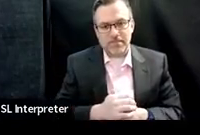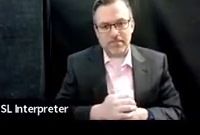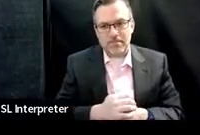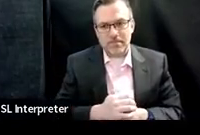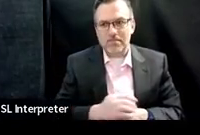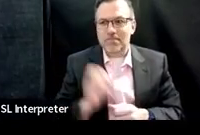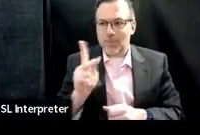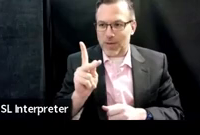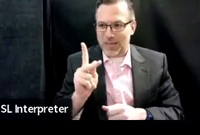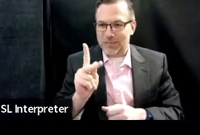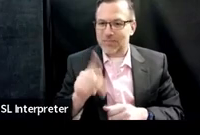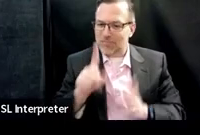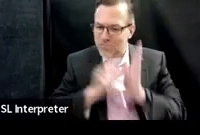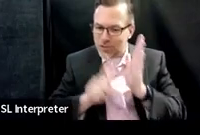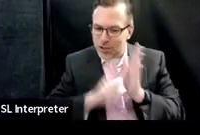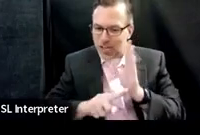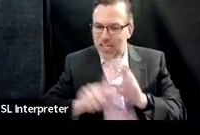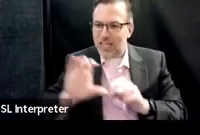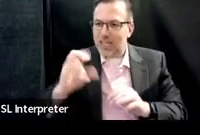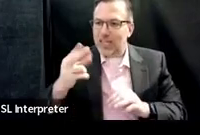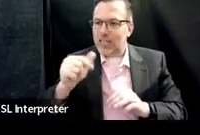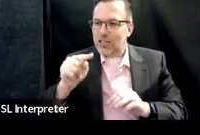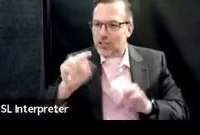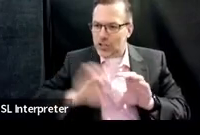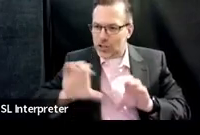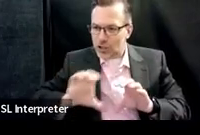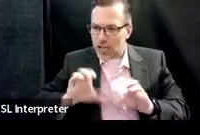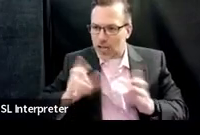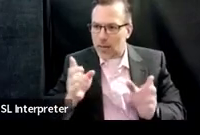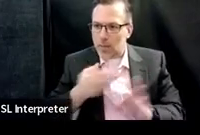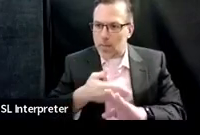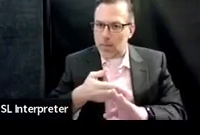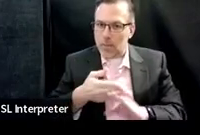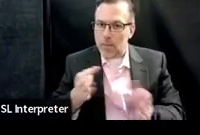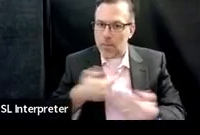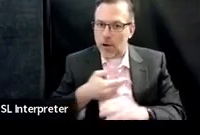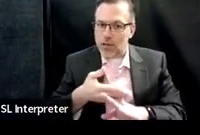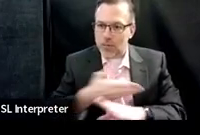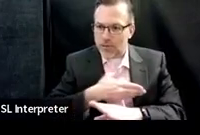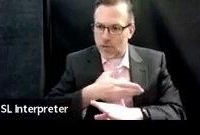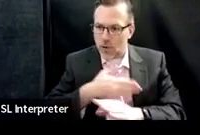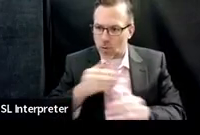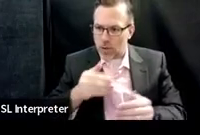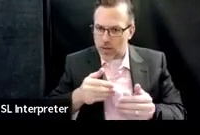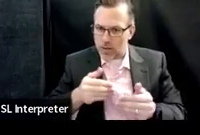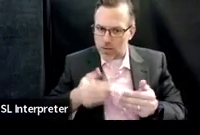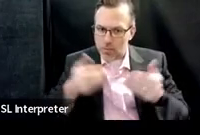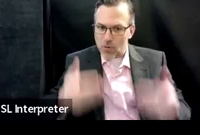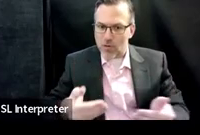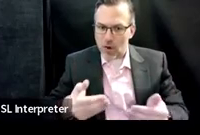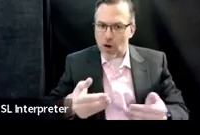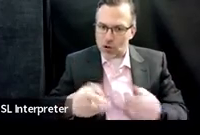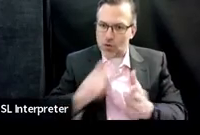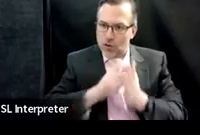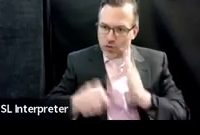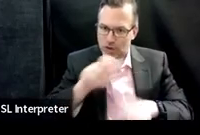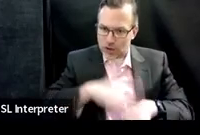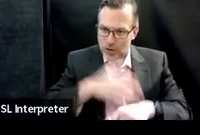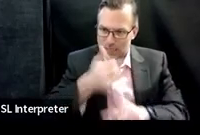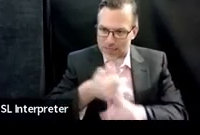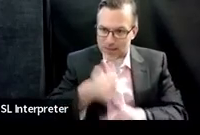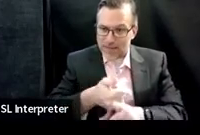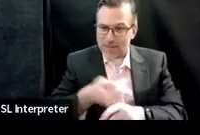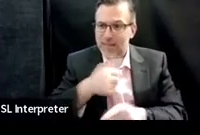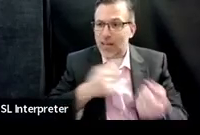All right, so just a quick check-in before we move on to the written notice itself, if there are any questions about